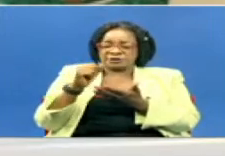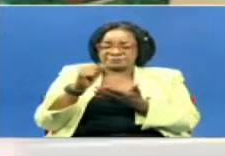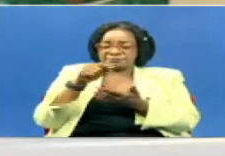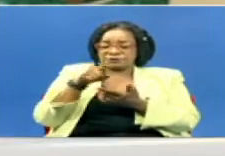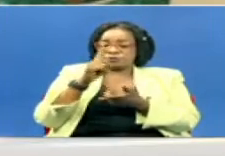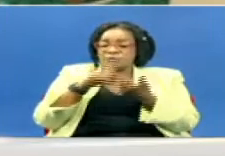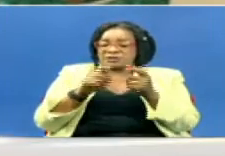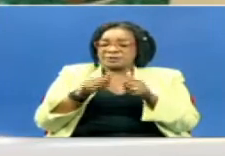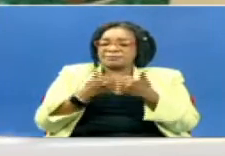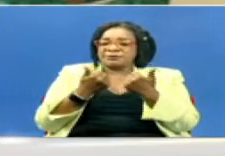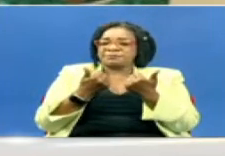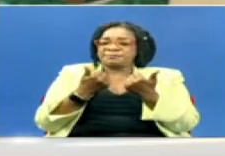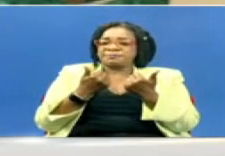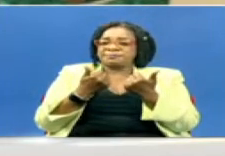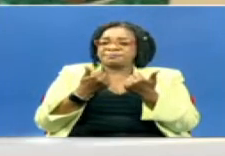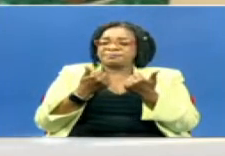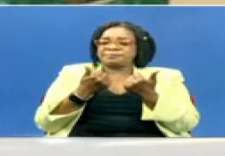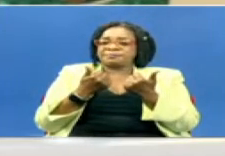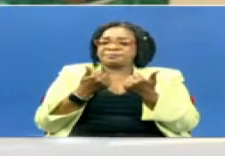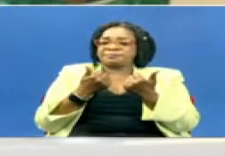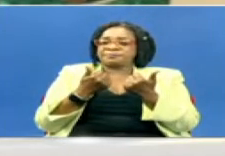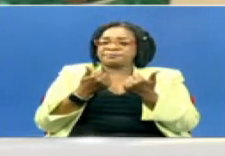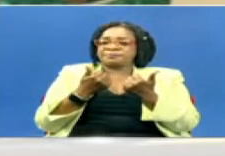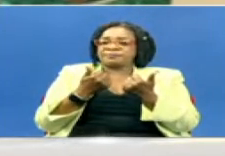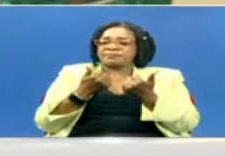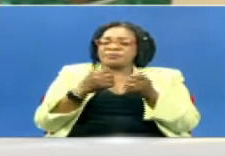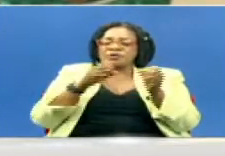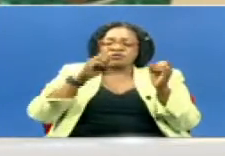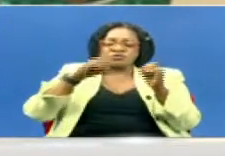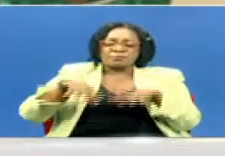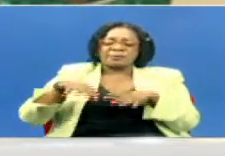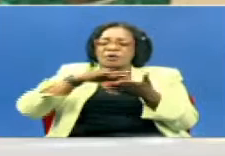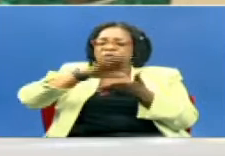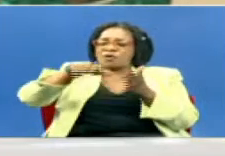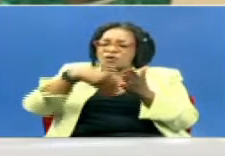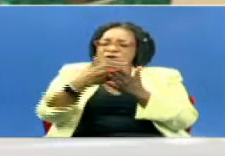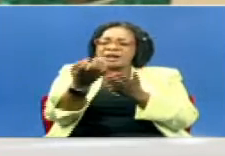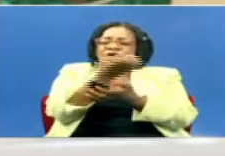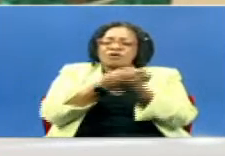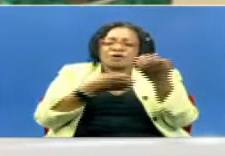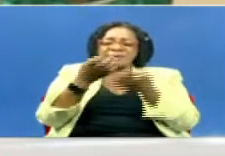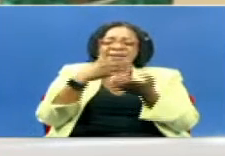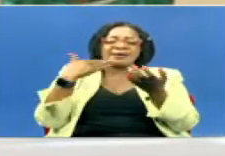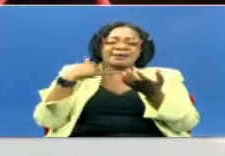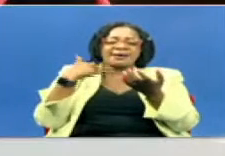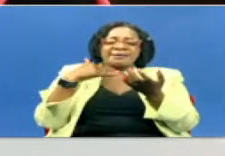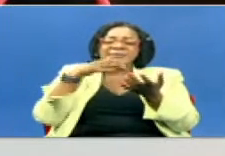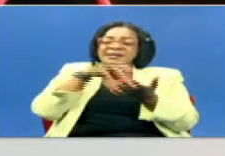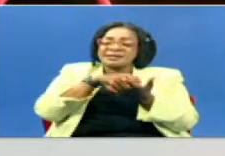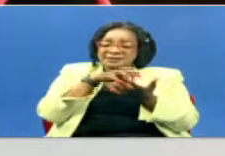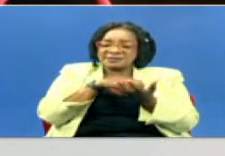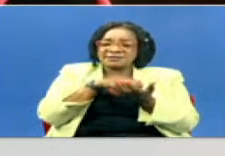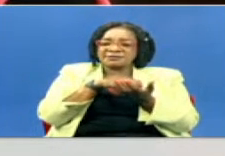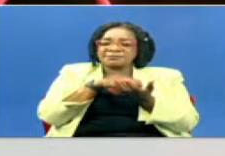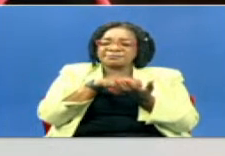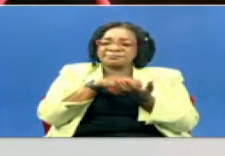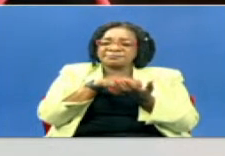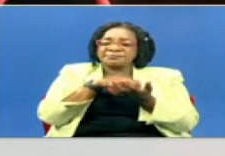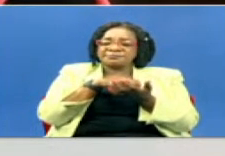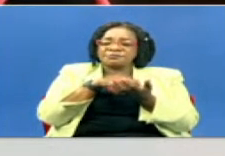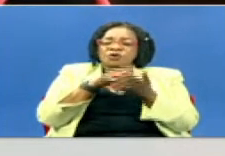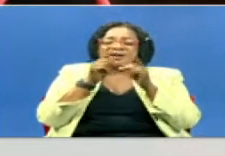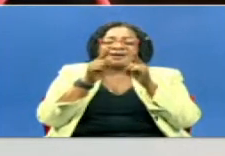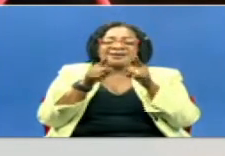happened. Dropping of all economic crimes-related cases on allegations that